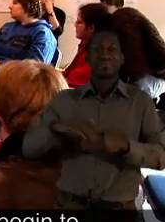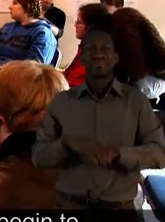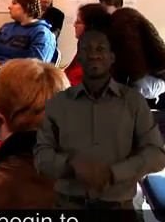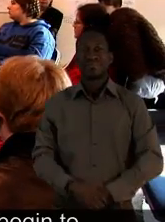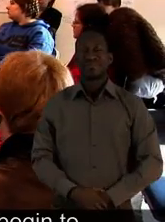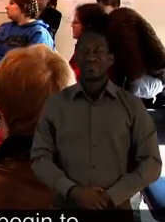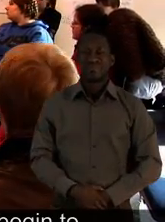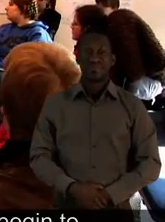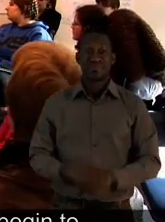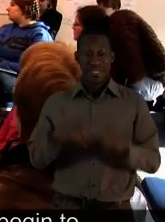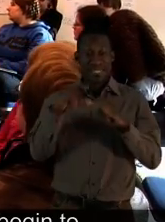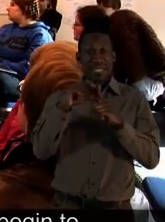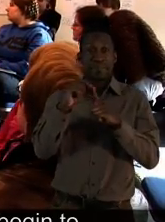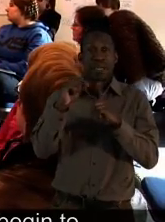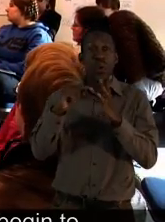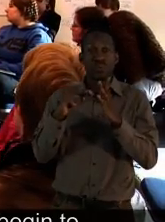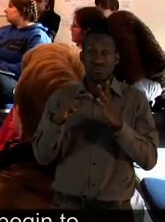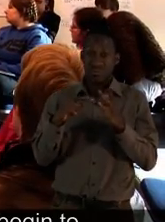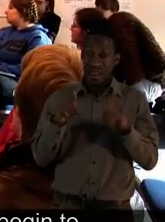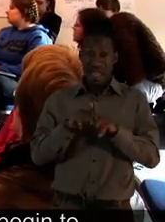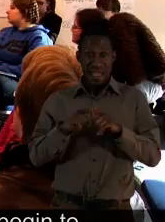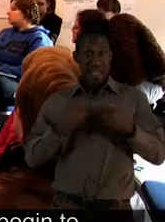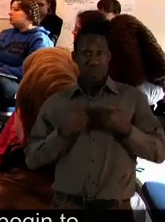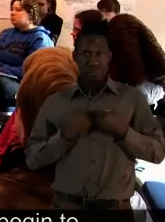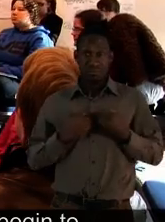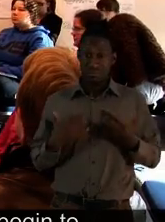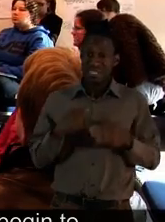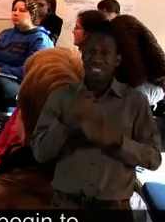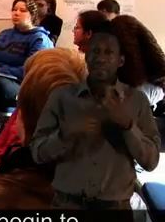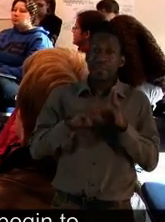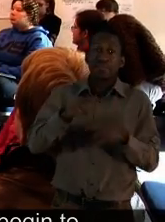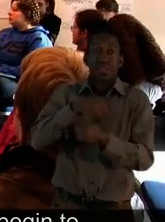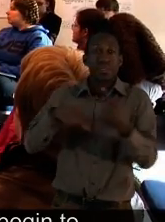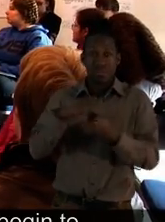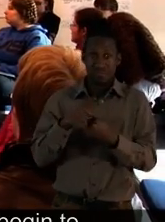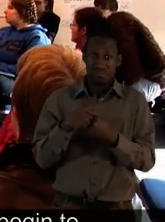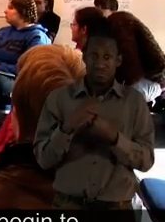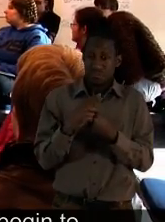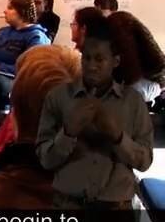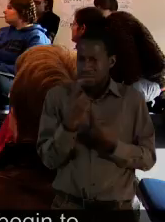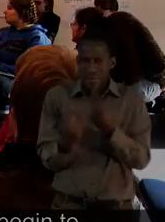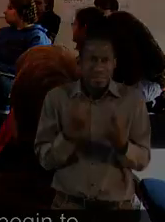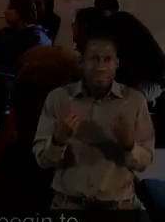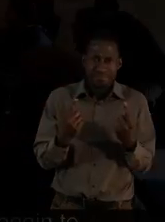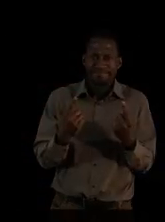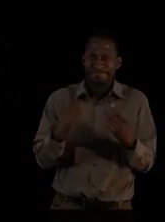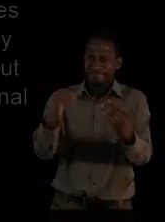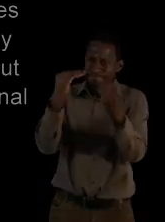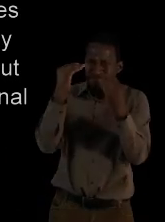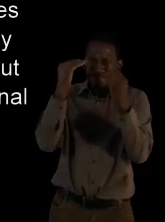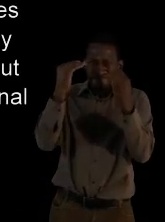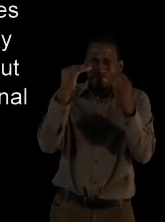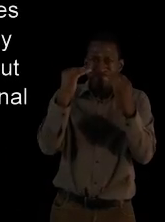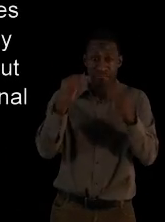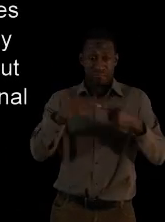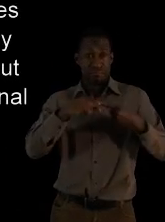as a political issue, and then they can begin to address some of the barriers in their lives. So we'll talk about that more on the 4th. The